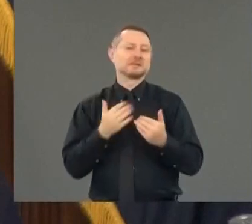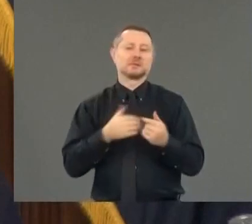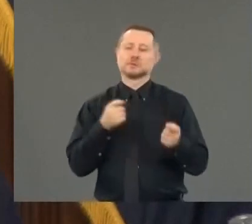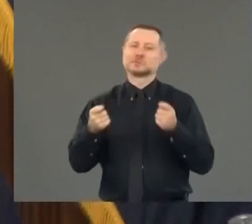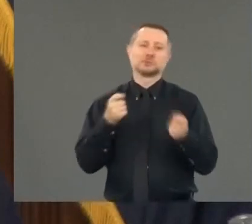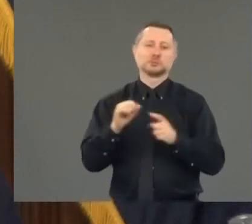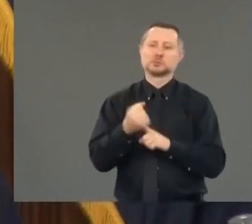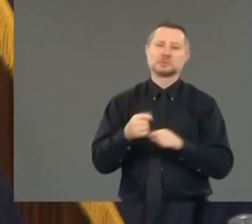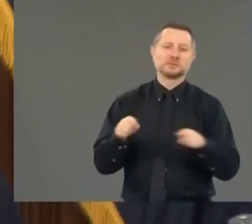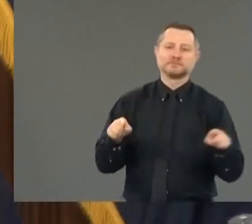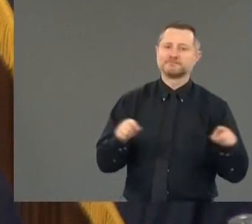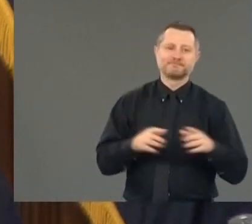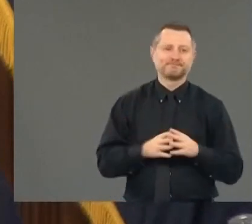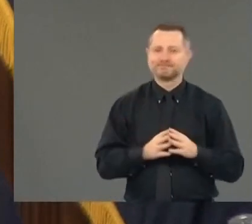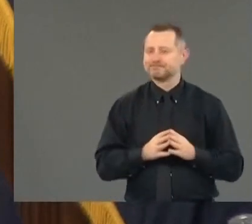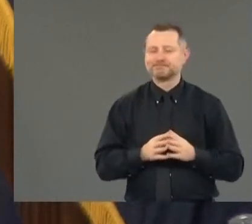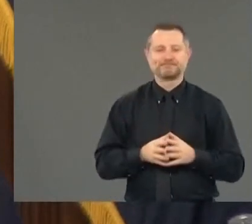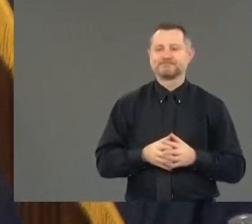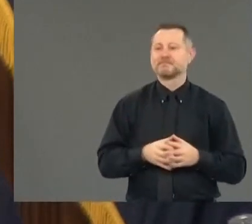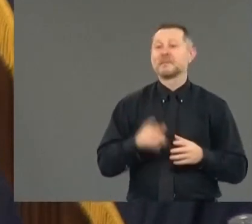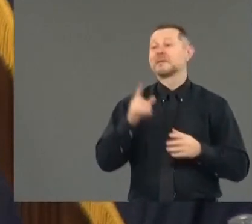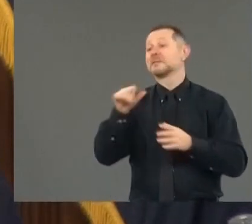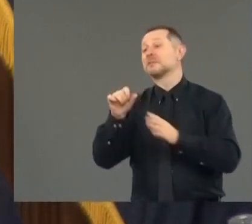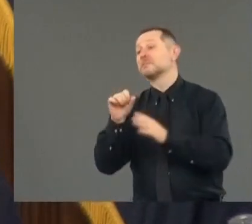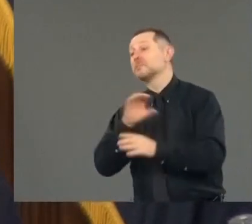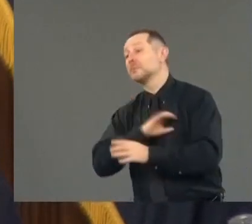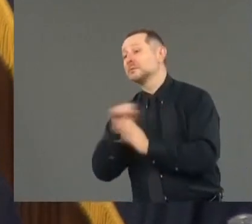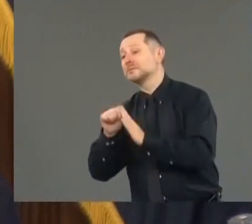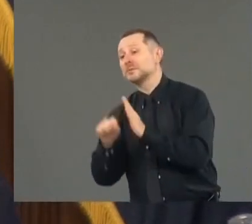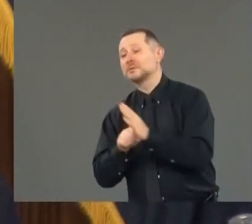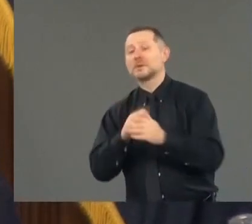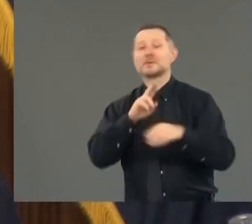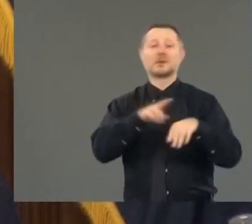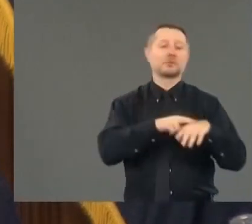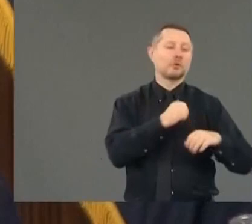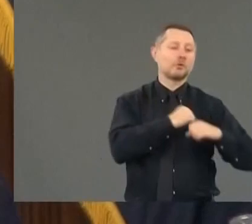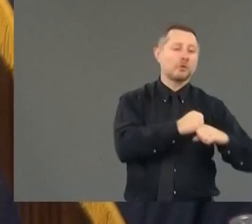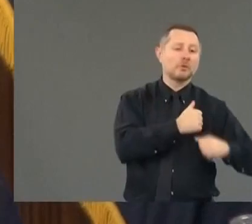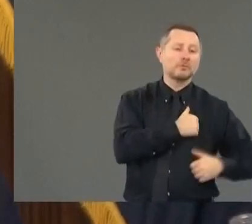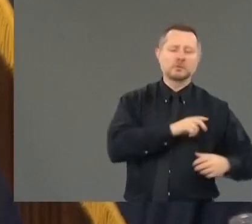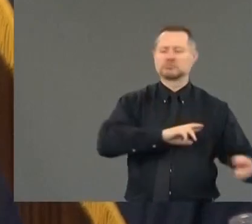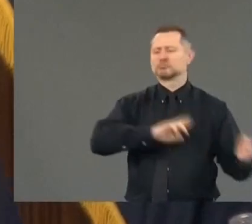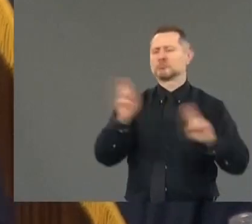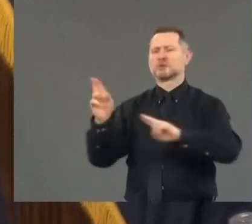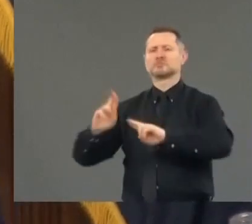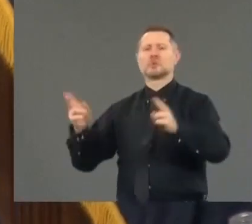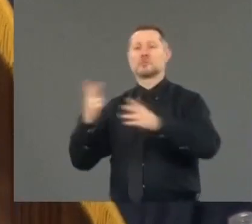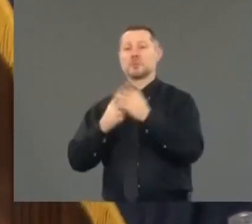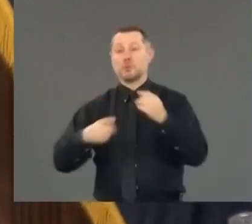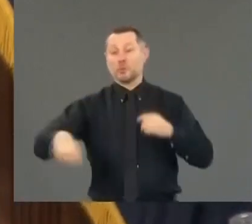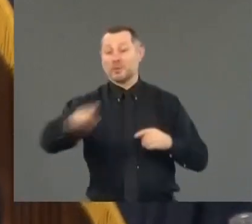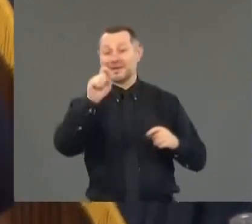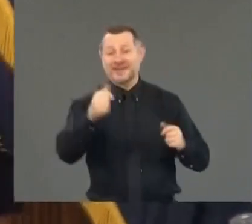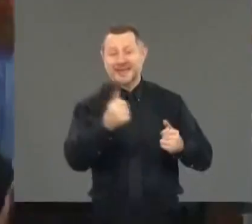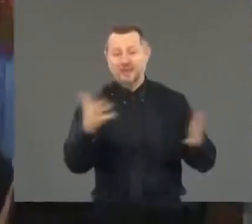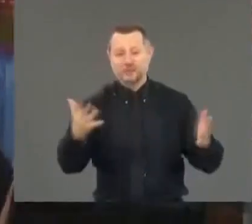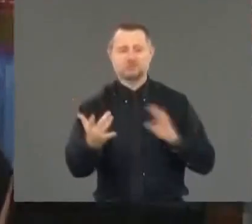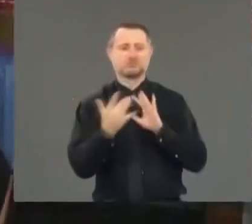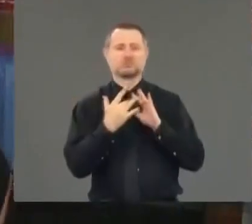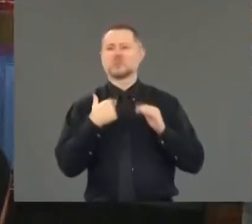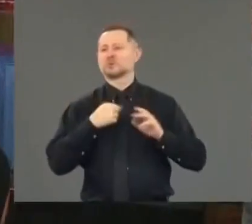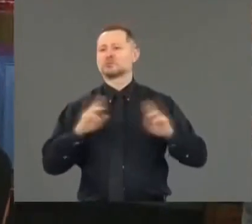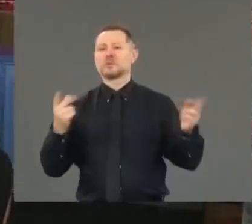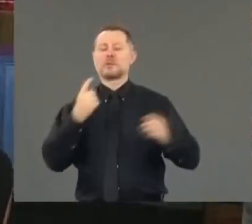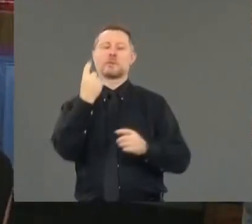we have, between the state police and the National Guard, we have more than enough resources to make sure every locality has what they need. Mark,